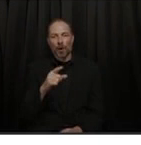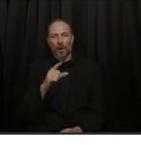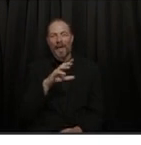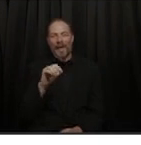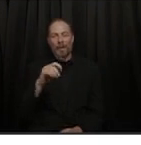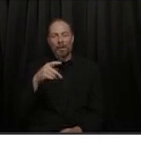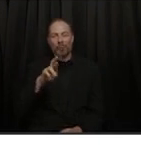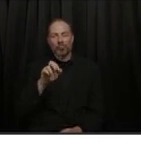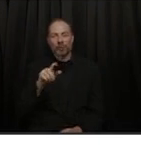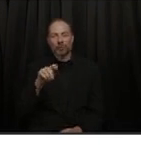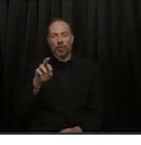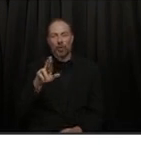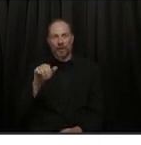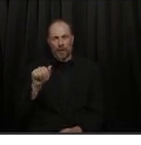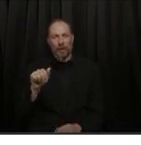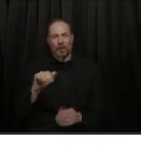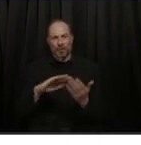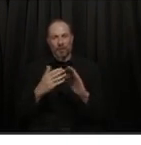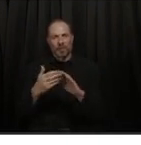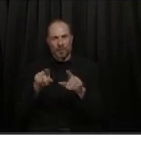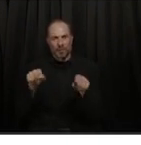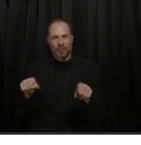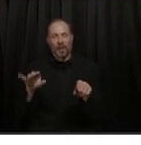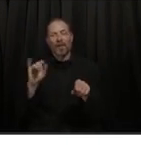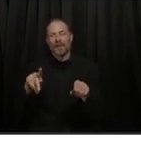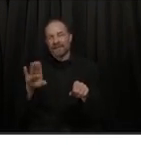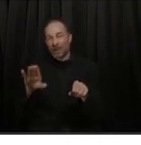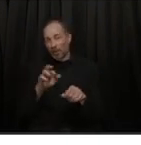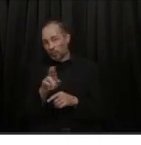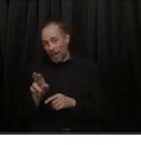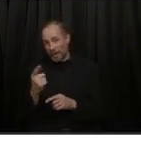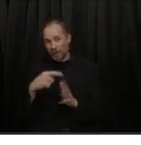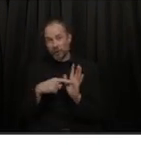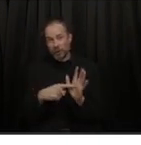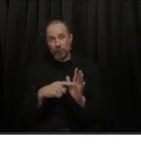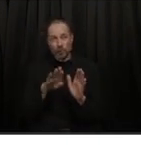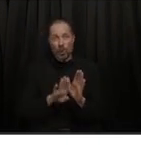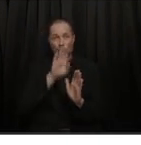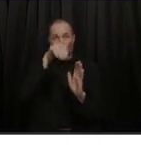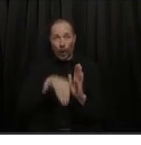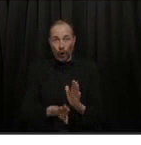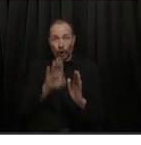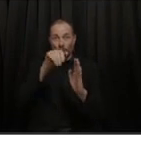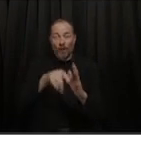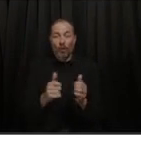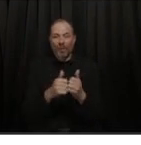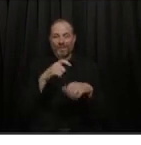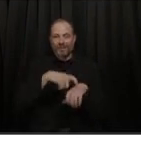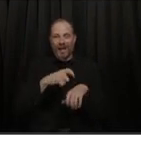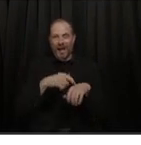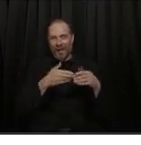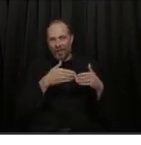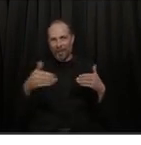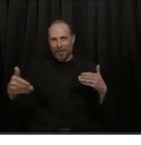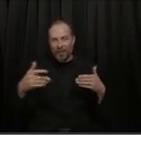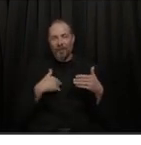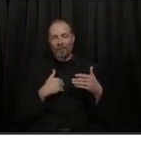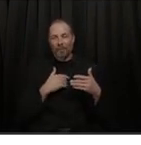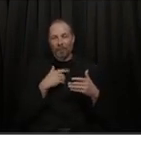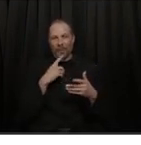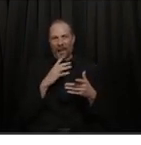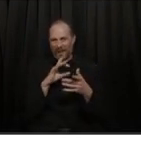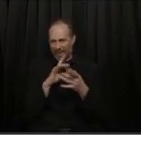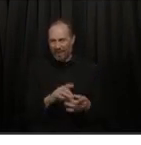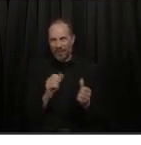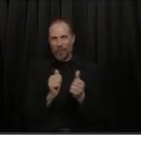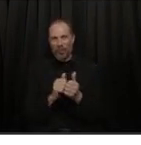province. This figure on the right is showing you the epidemic curve, or a count of cases over time in South Africa by province. And so what you